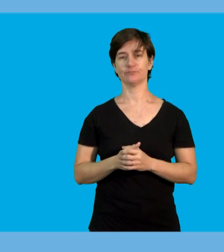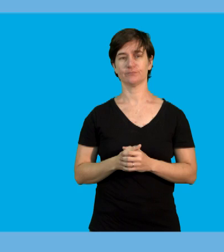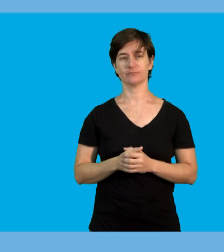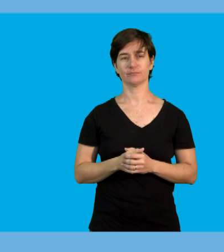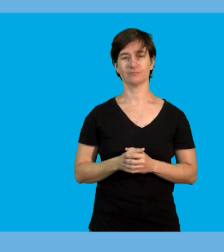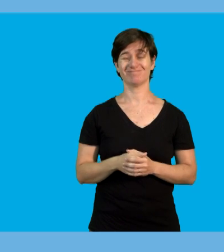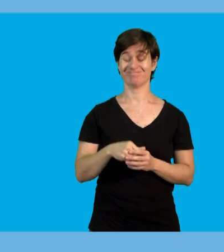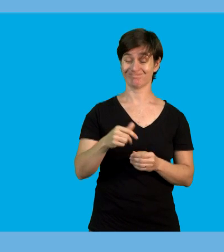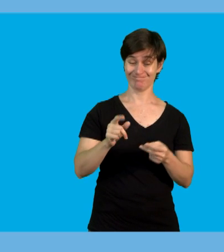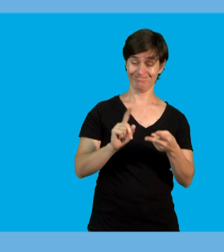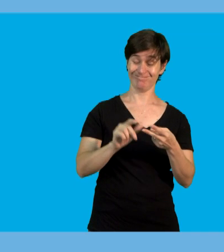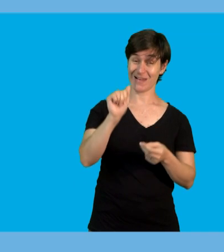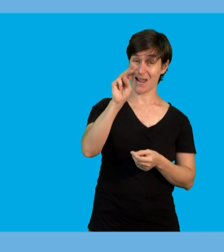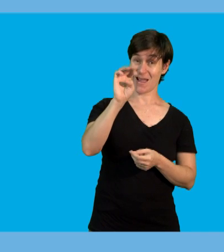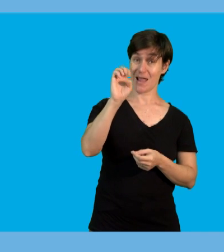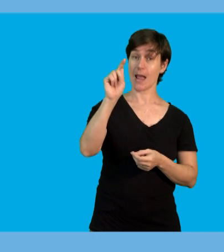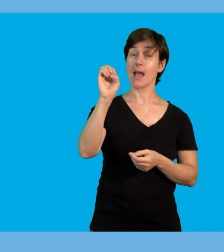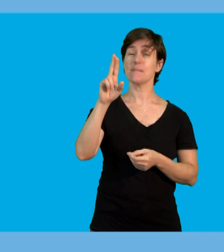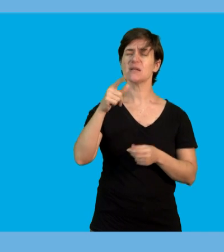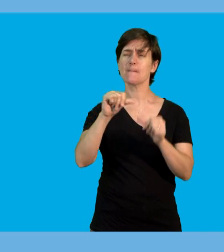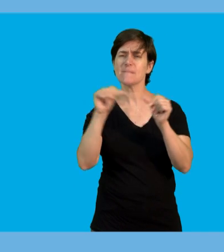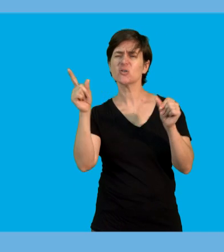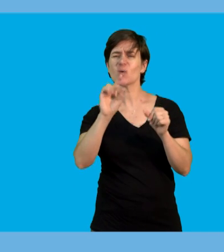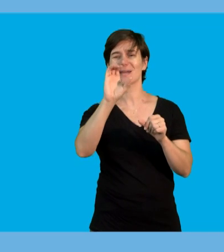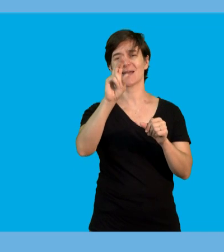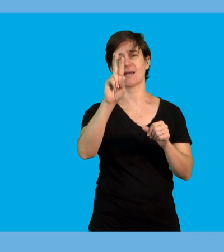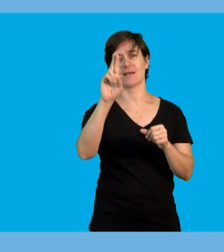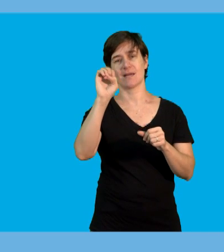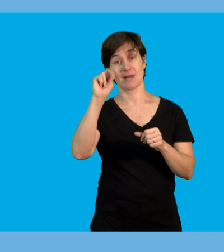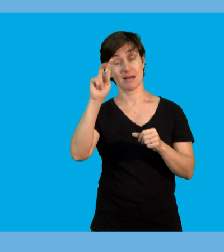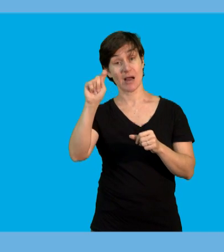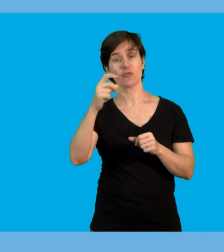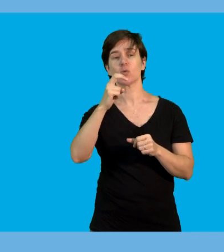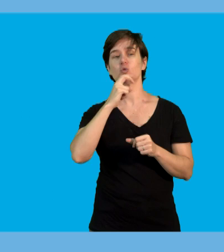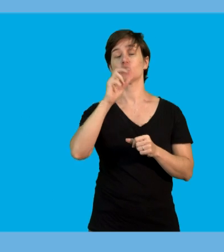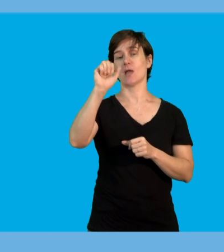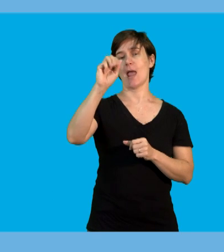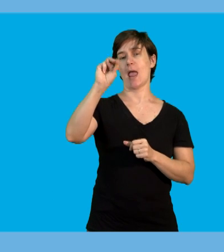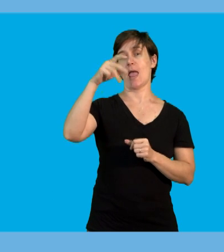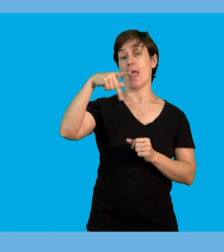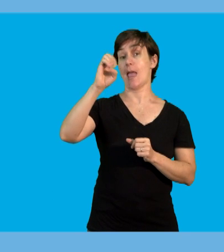V. The ammeter is going to measure current, which is measured in amperes